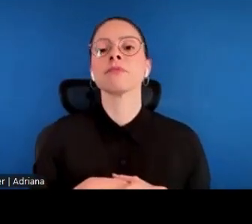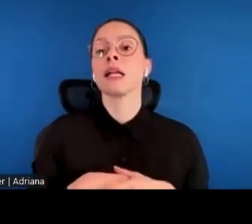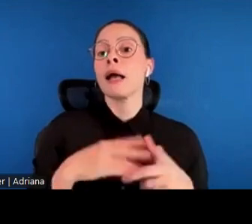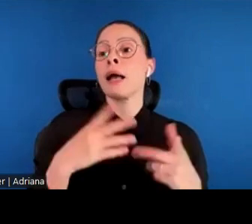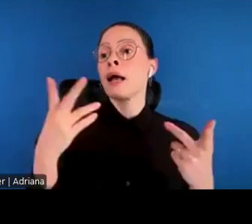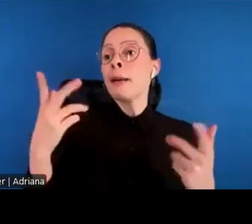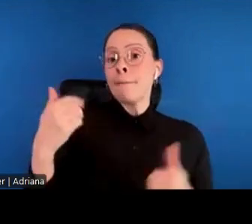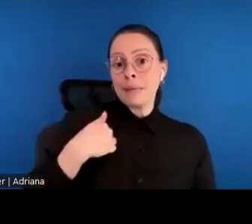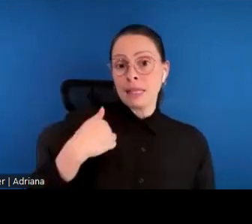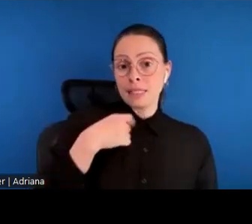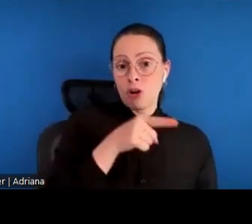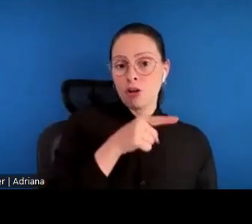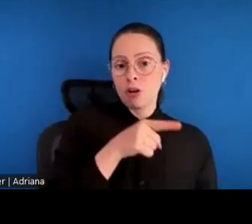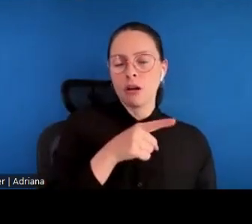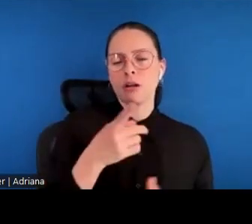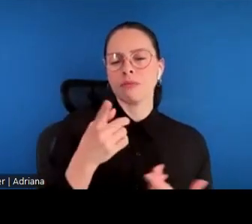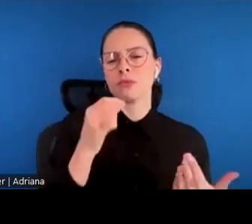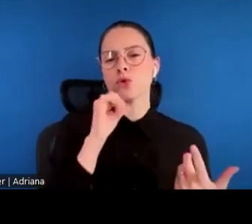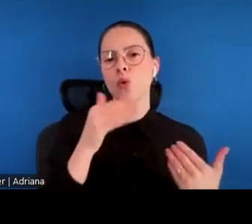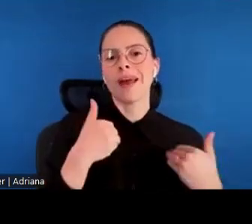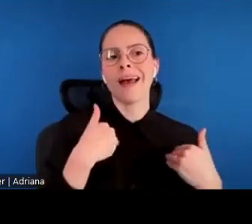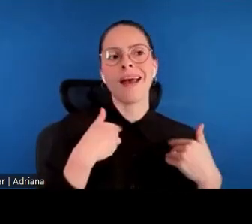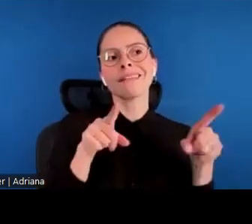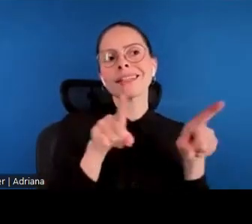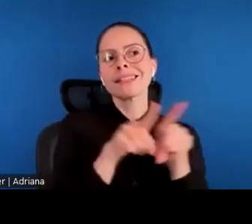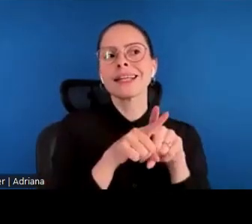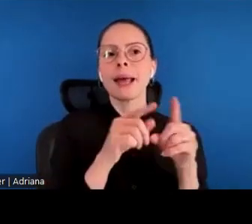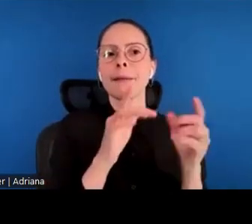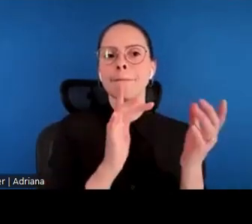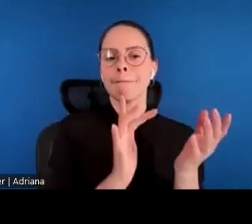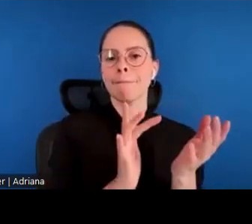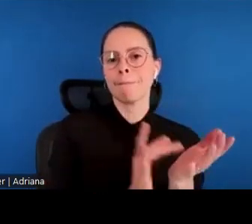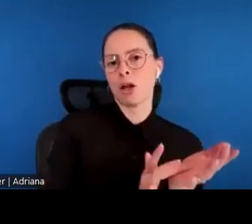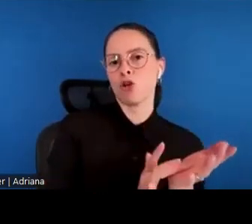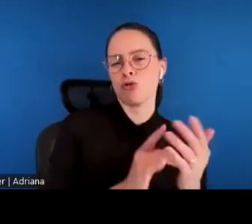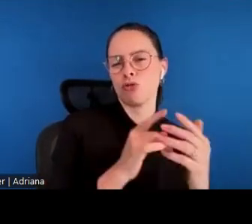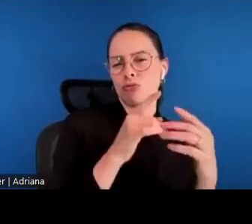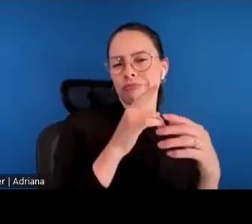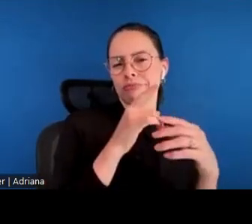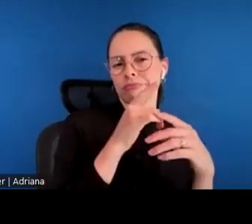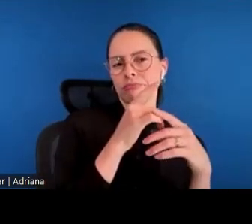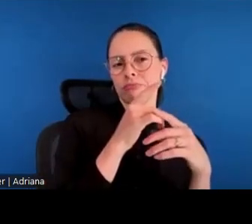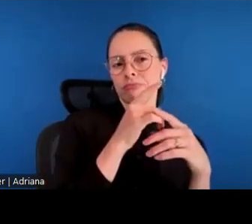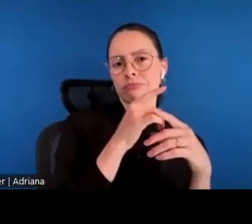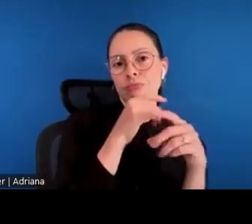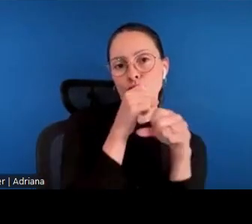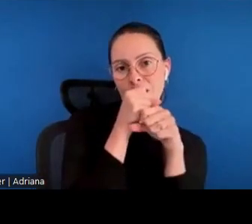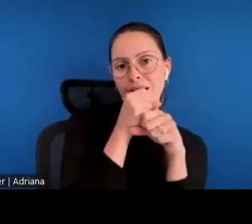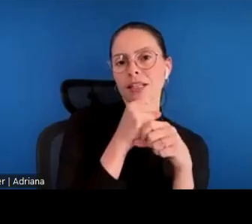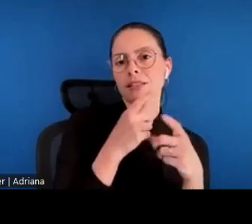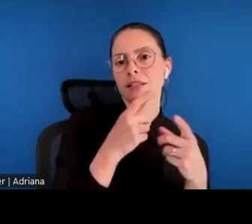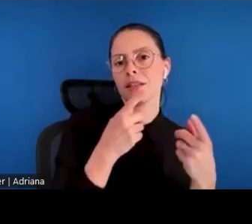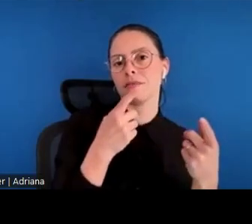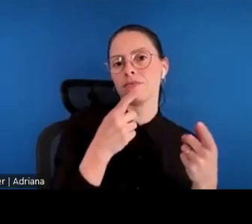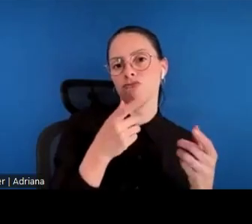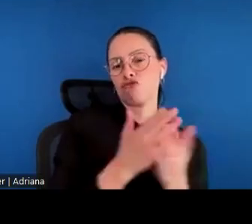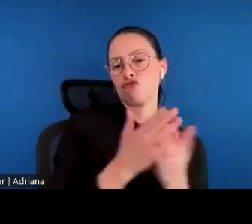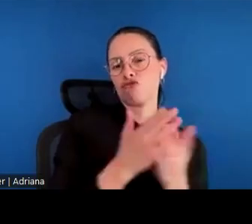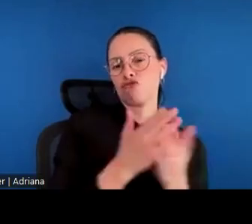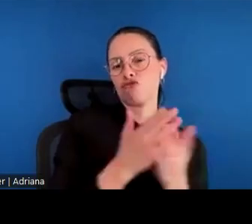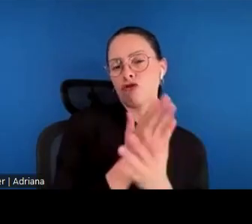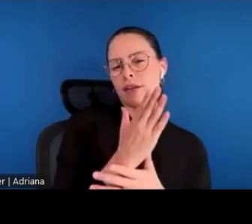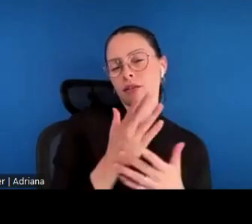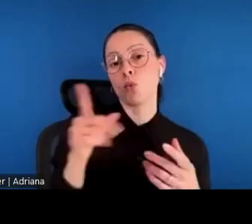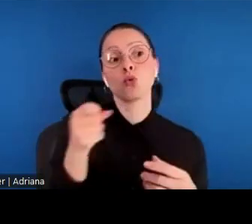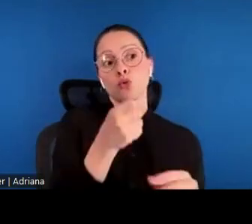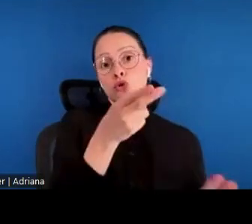do not have the same medical privacy rights as civilians. When you join, you give up some of those rights. So there is no